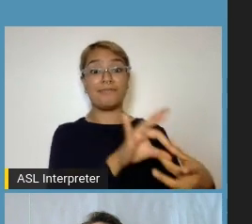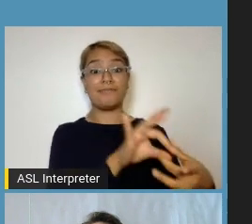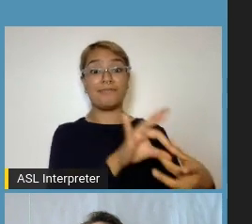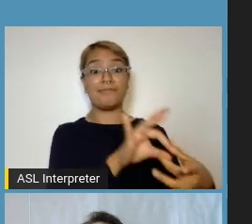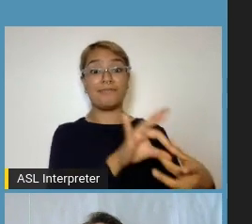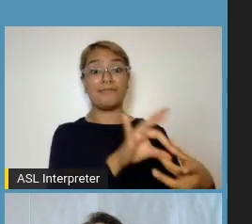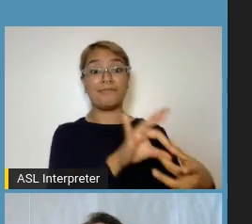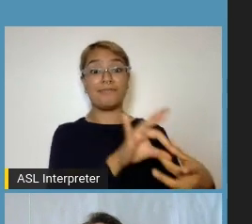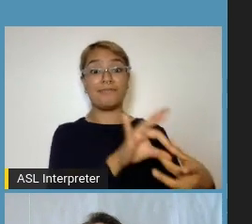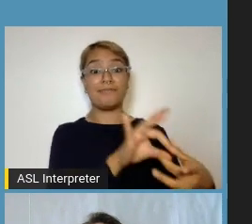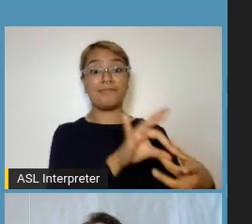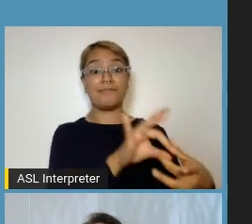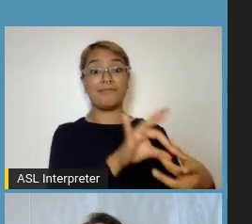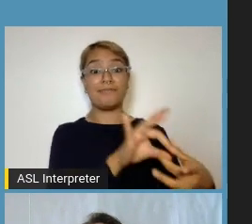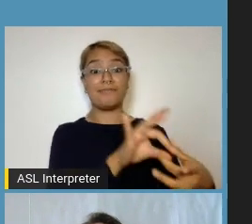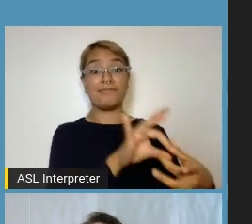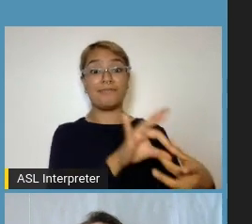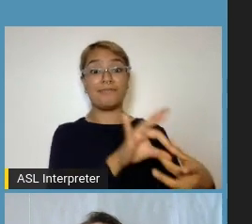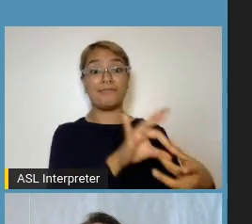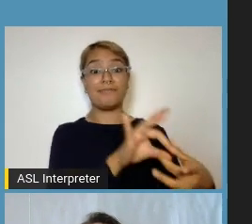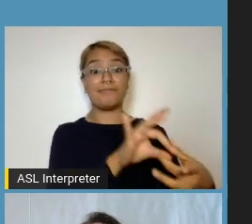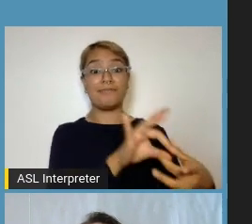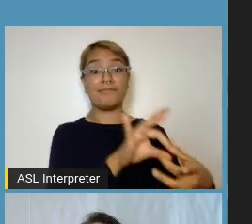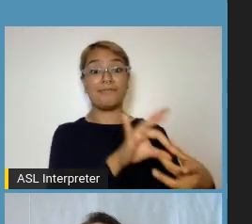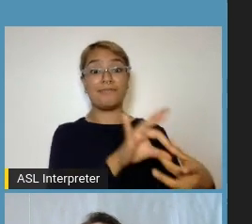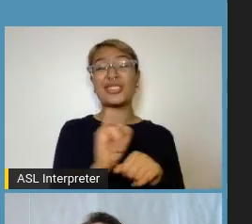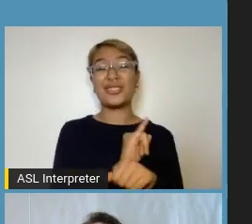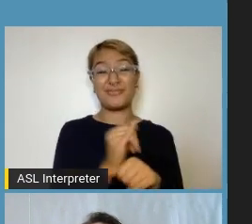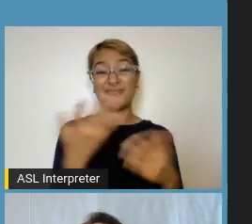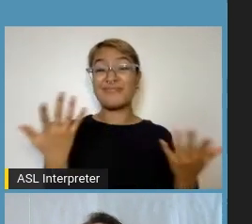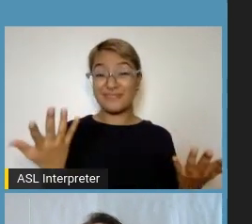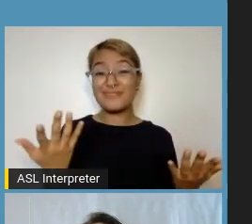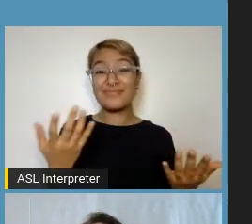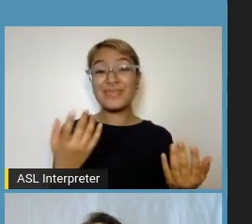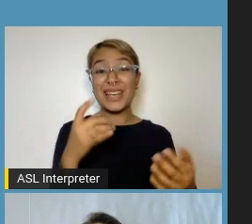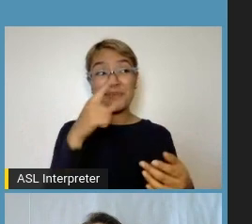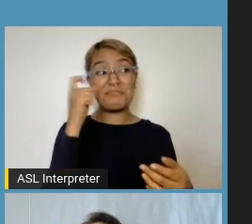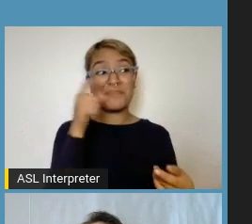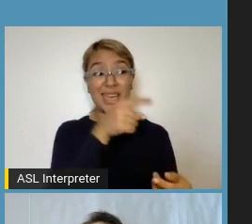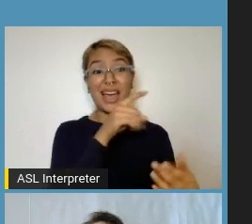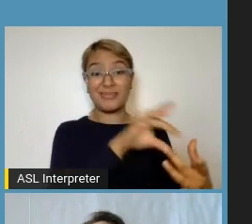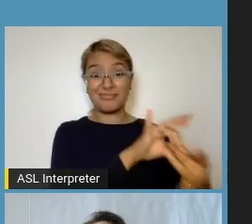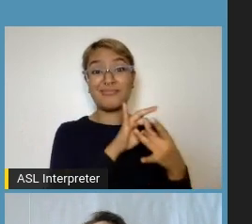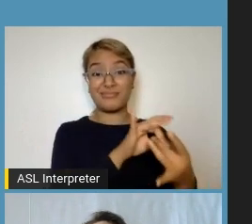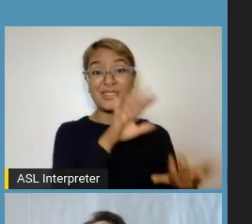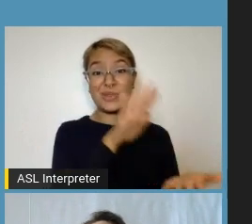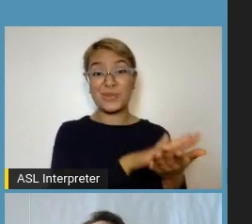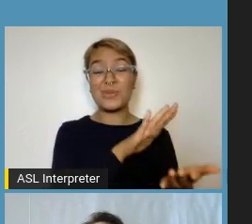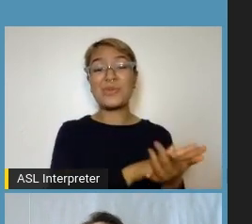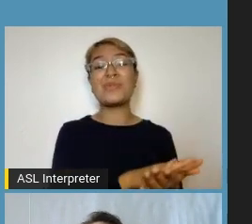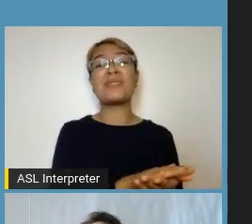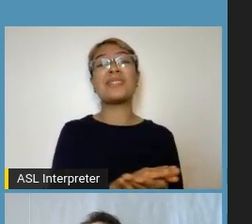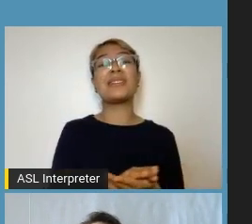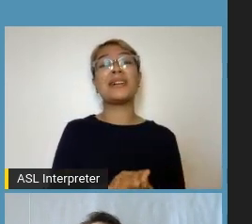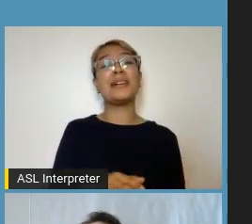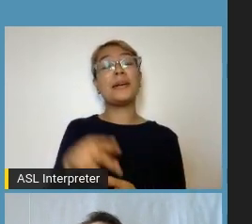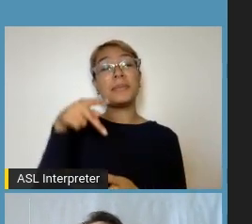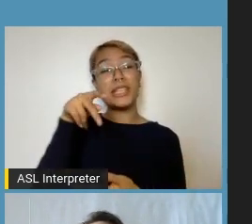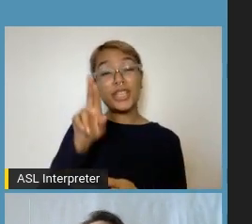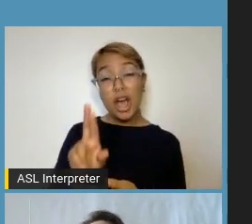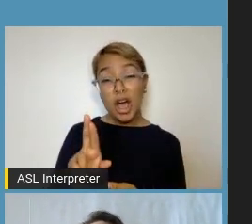hosted five interns in the past year, whose focus has been public relations, social media, and digital